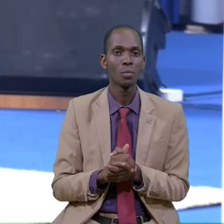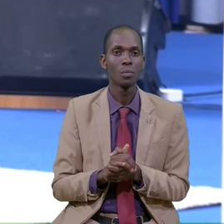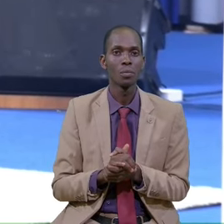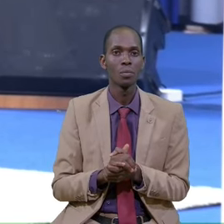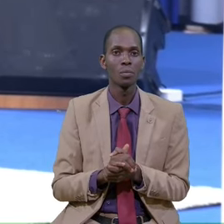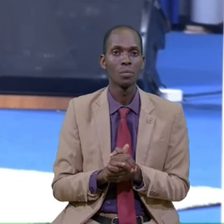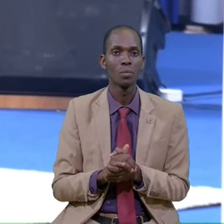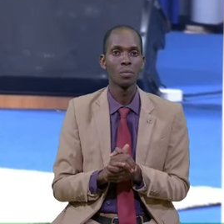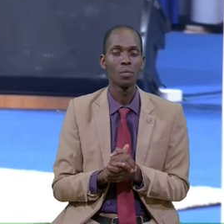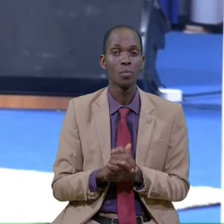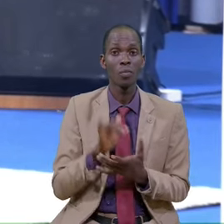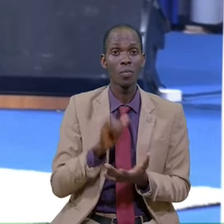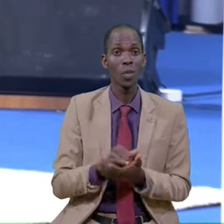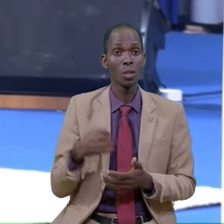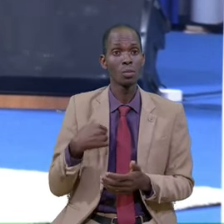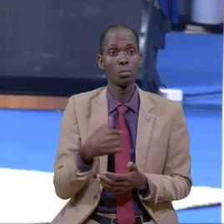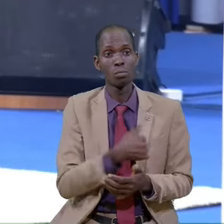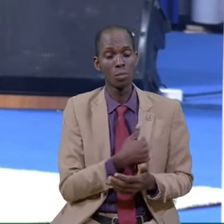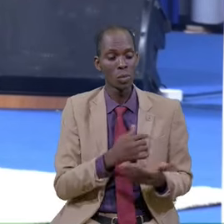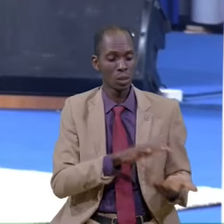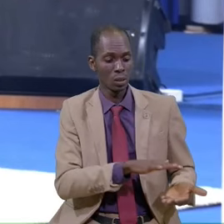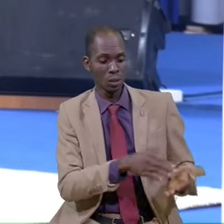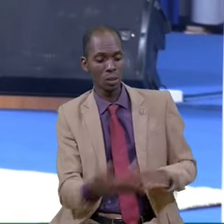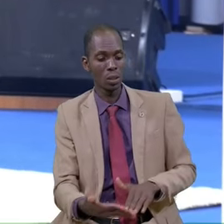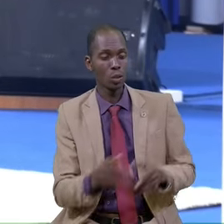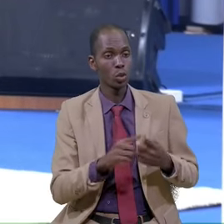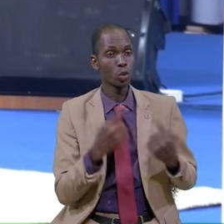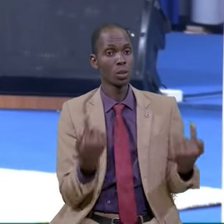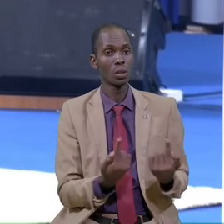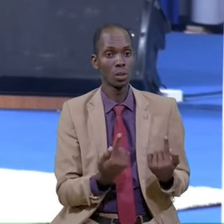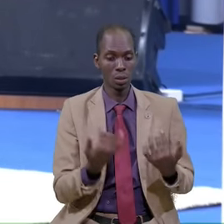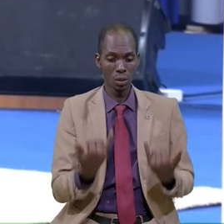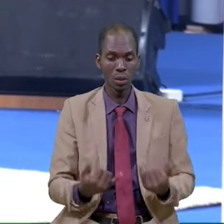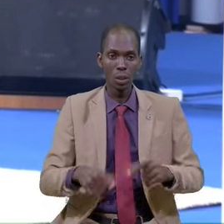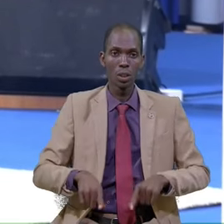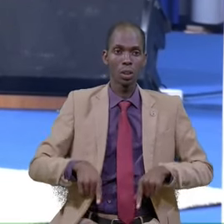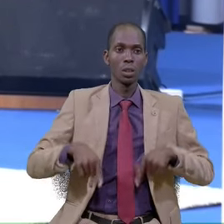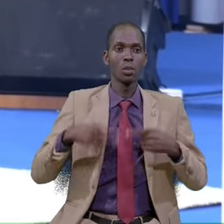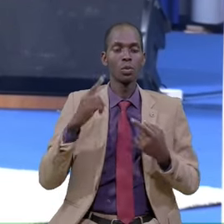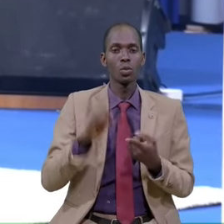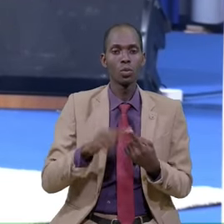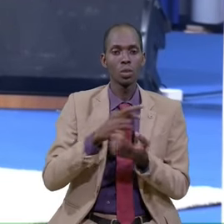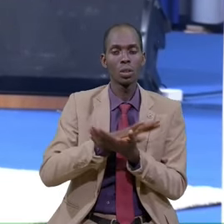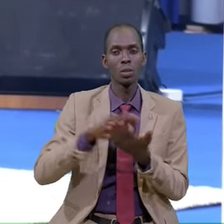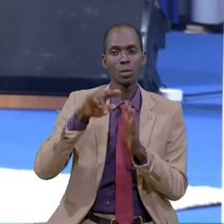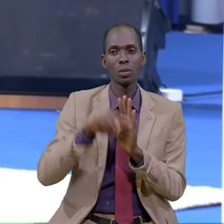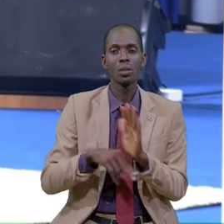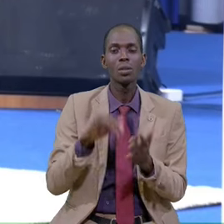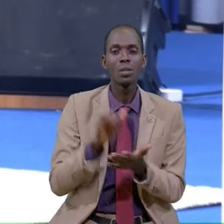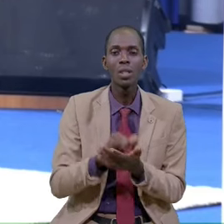foration that we dead to sin live righteousness